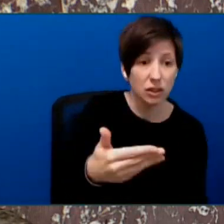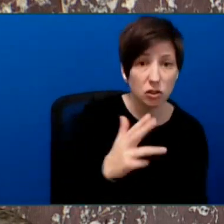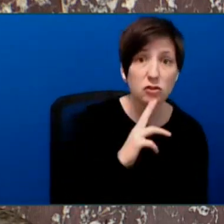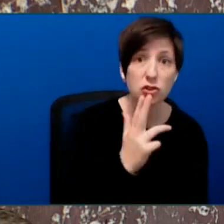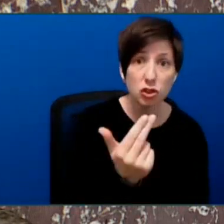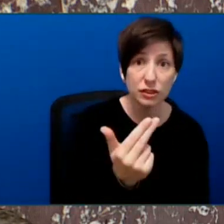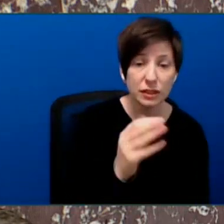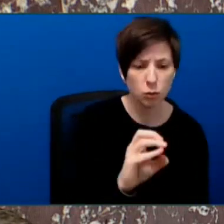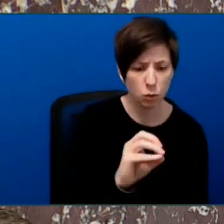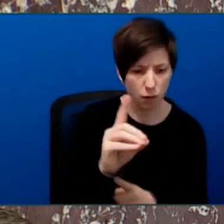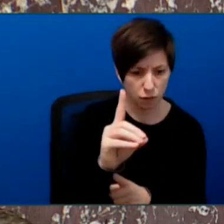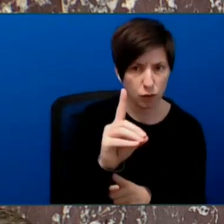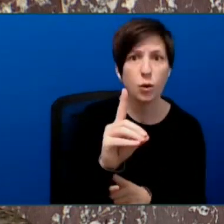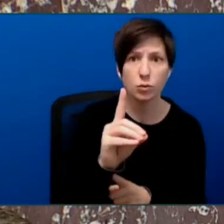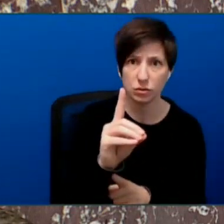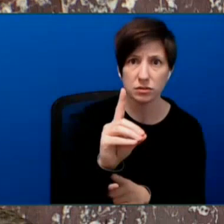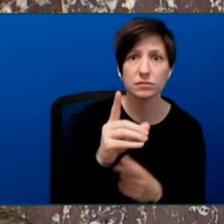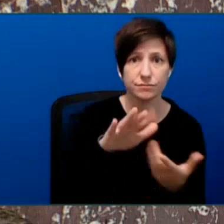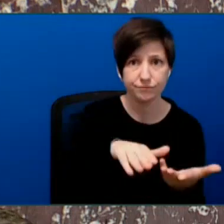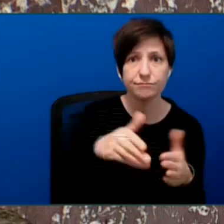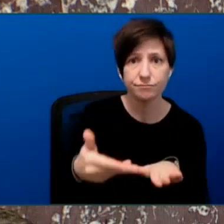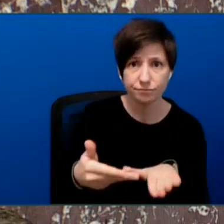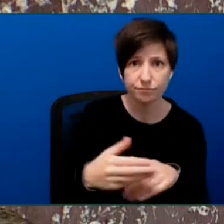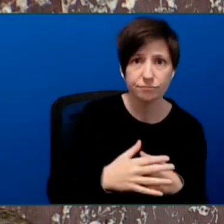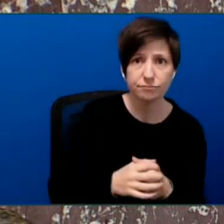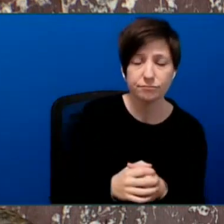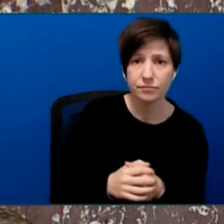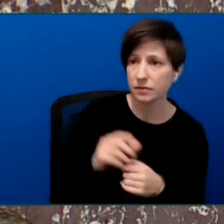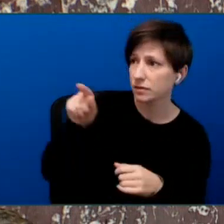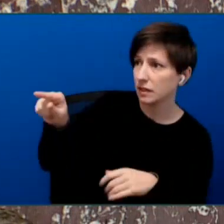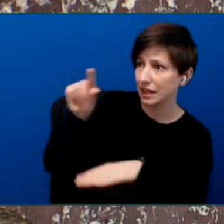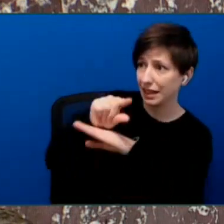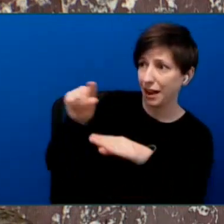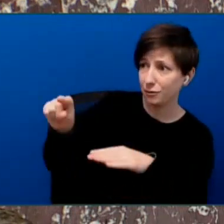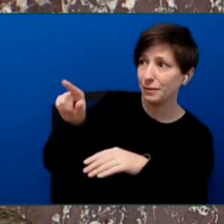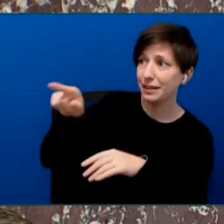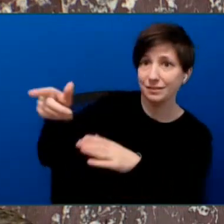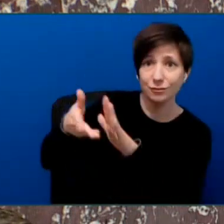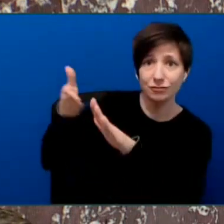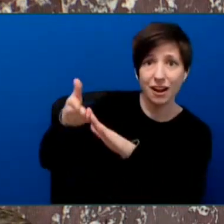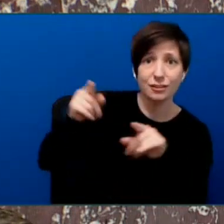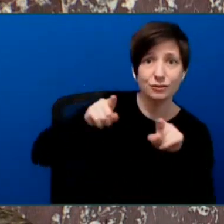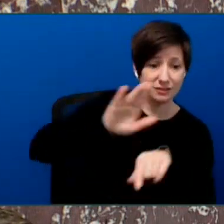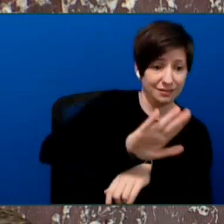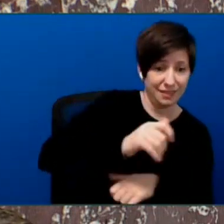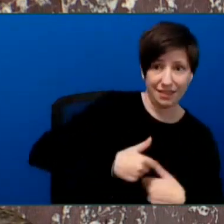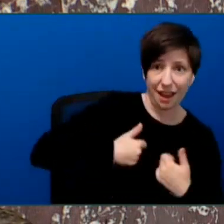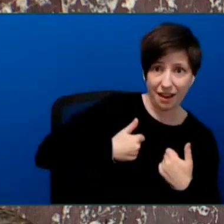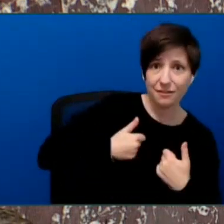this government's failures and policy that we're talking about here today, and it's this government's